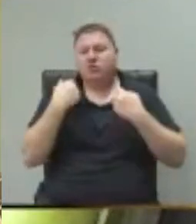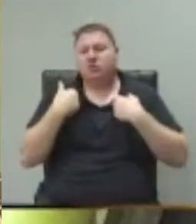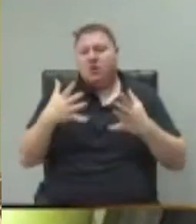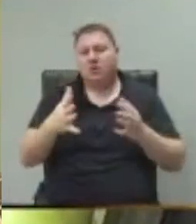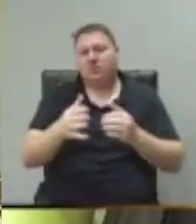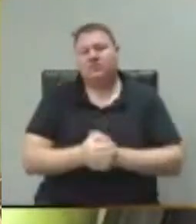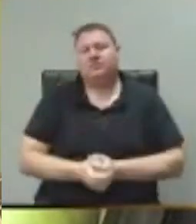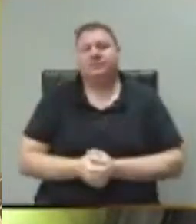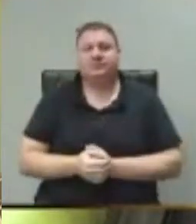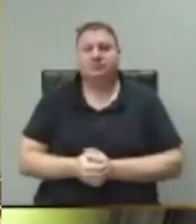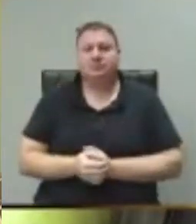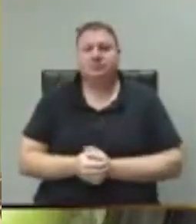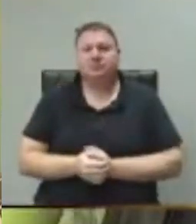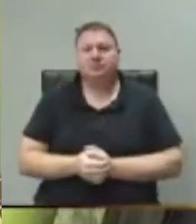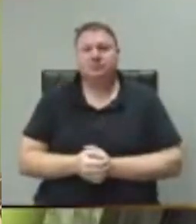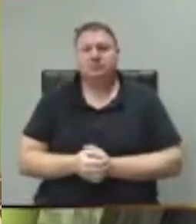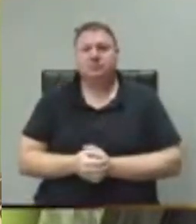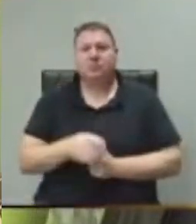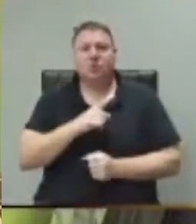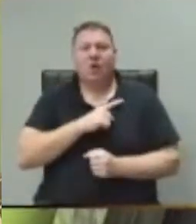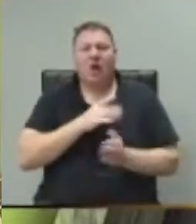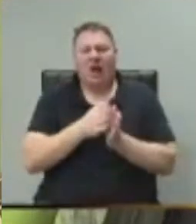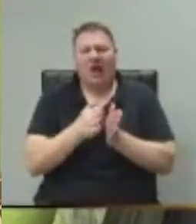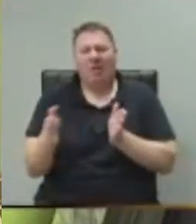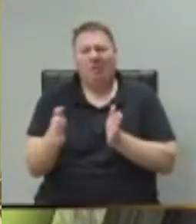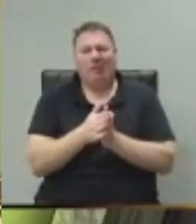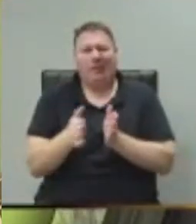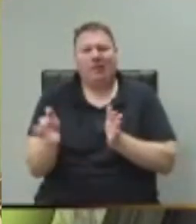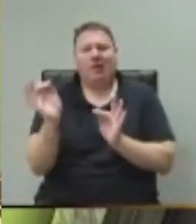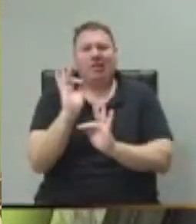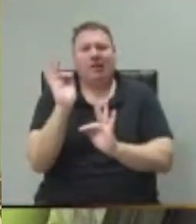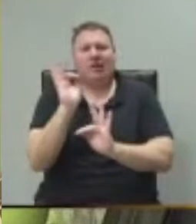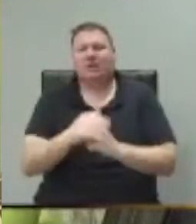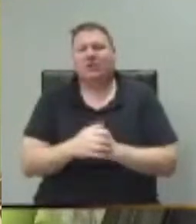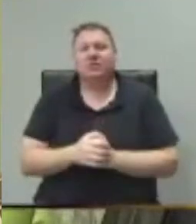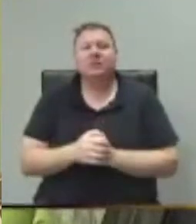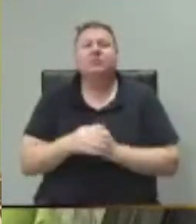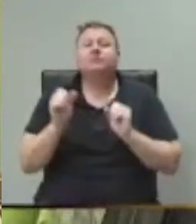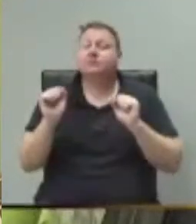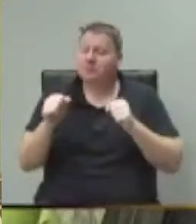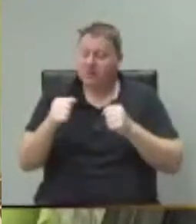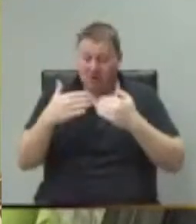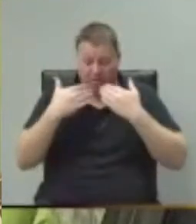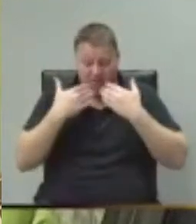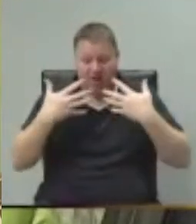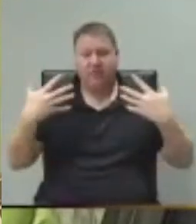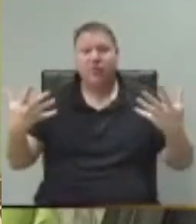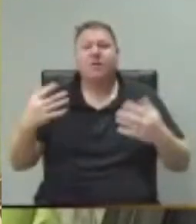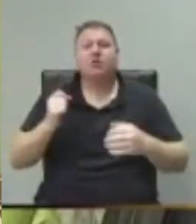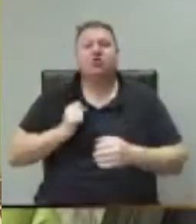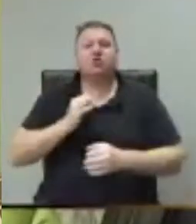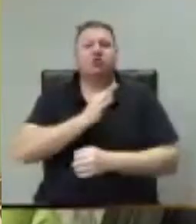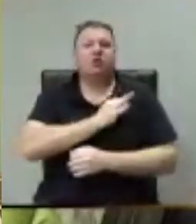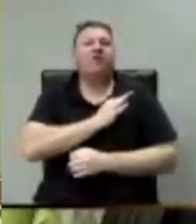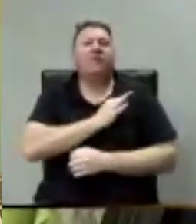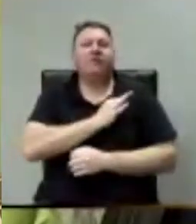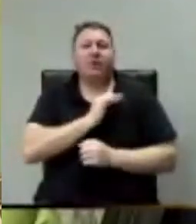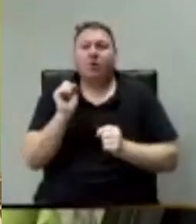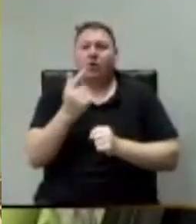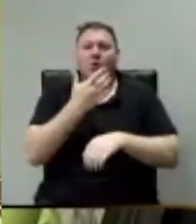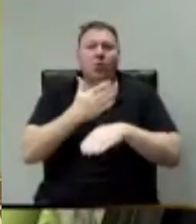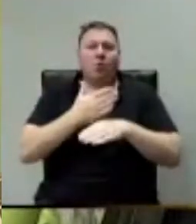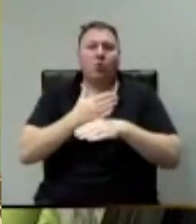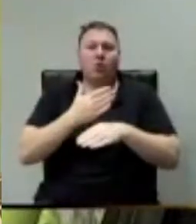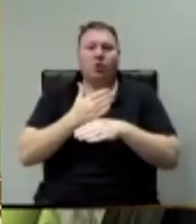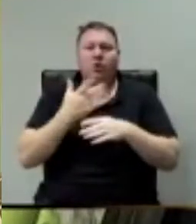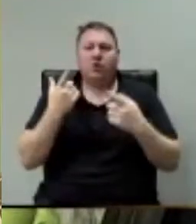Yeah. So that there's no gap. Yeah, thank you very much to our staff members for all the work that you